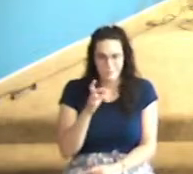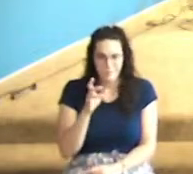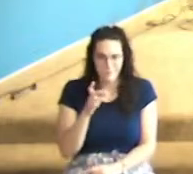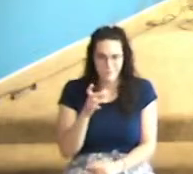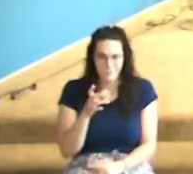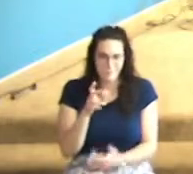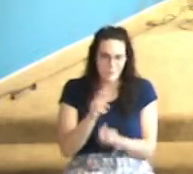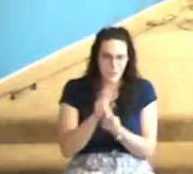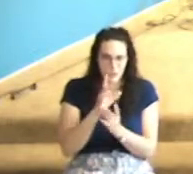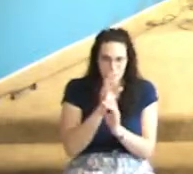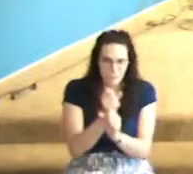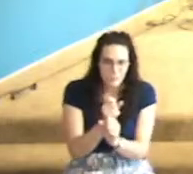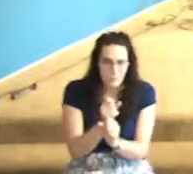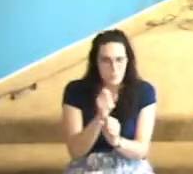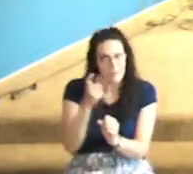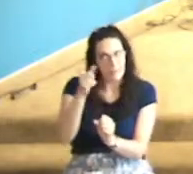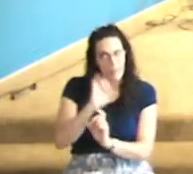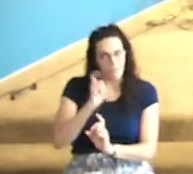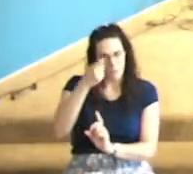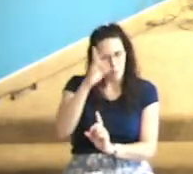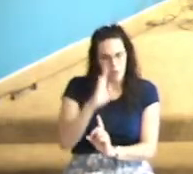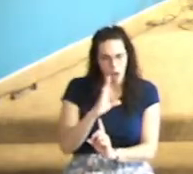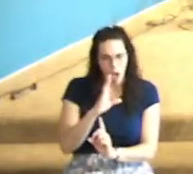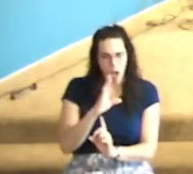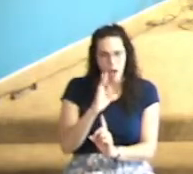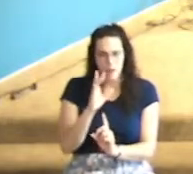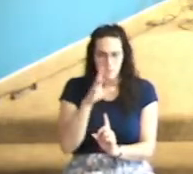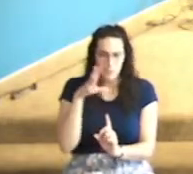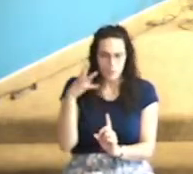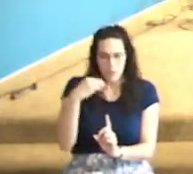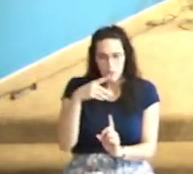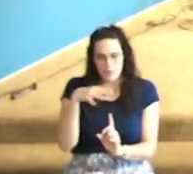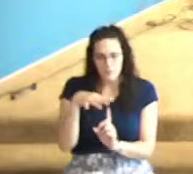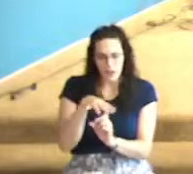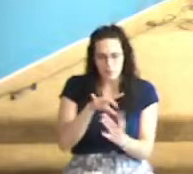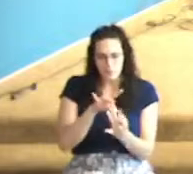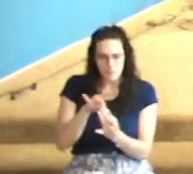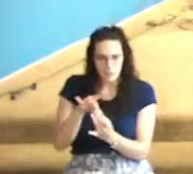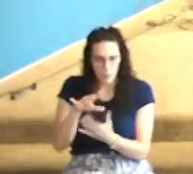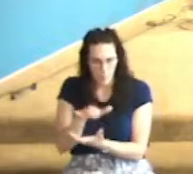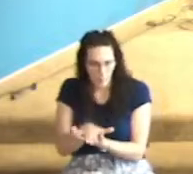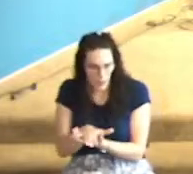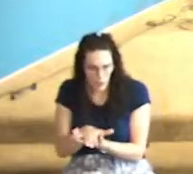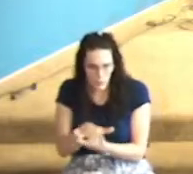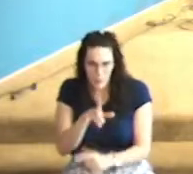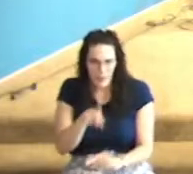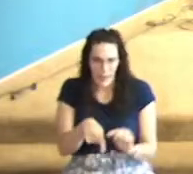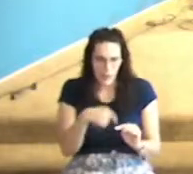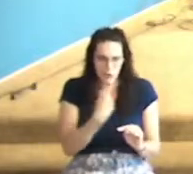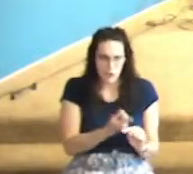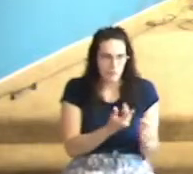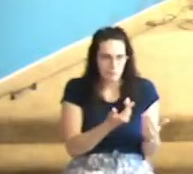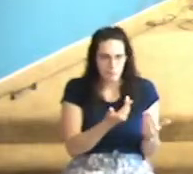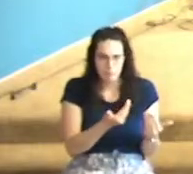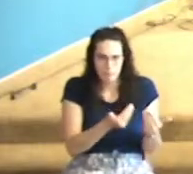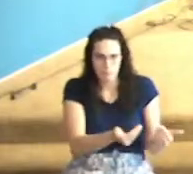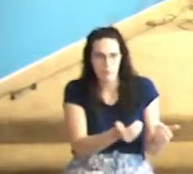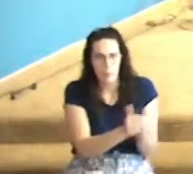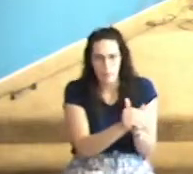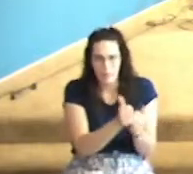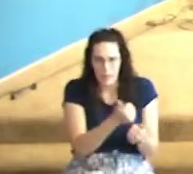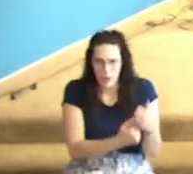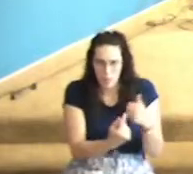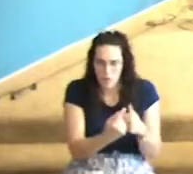for a husband and a wife in the beautiful context of marriage, and we just can't give ourselves away. And she was like, but I think if